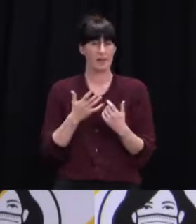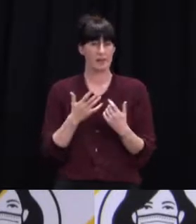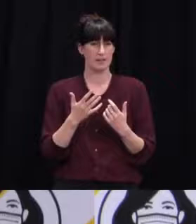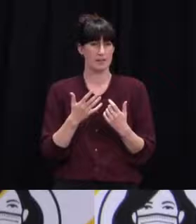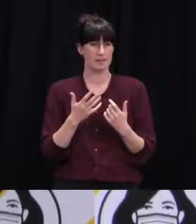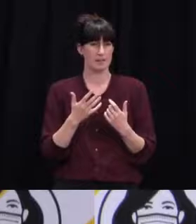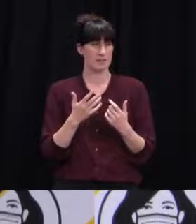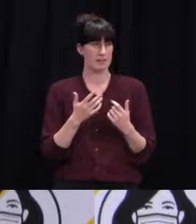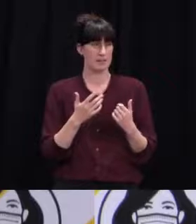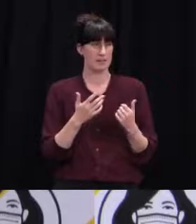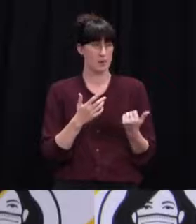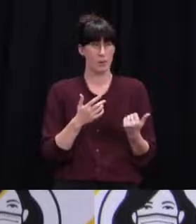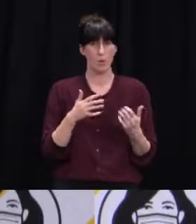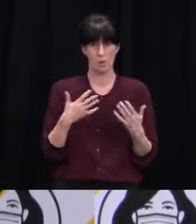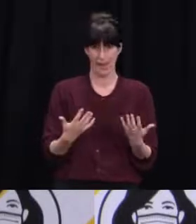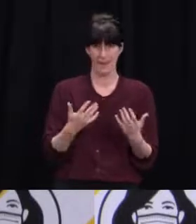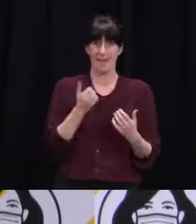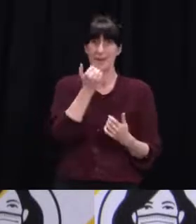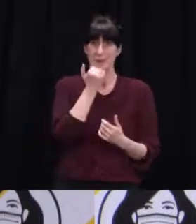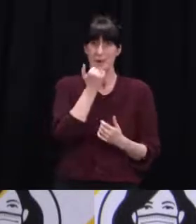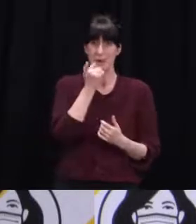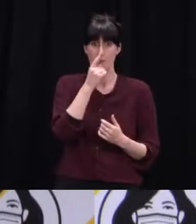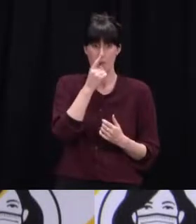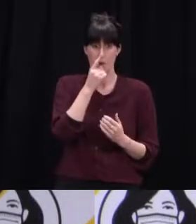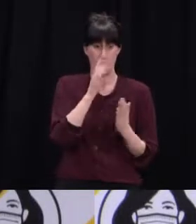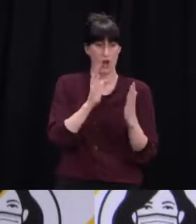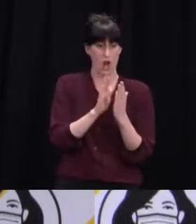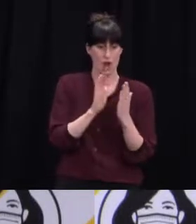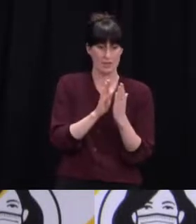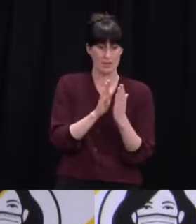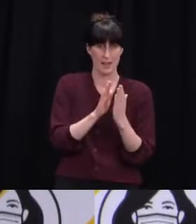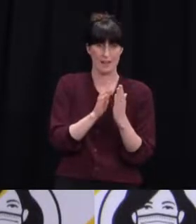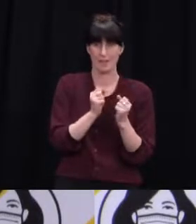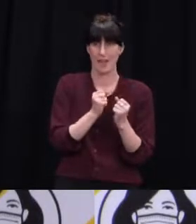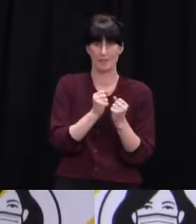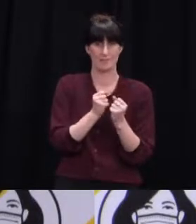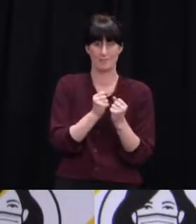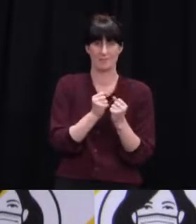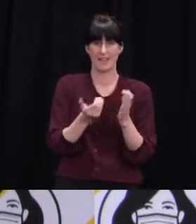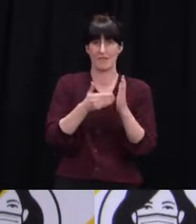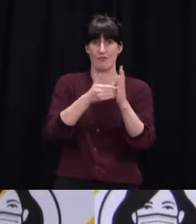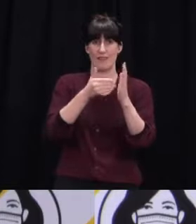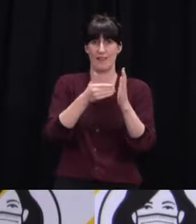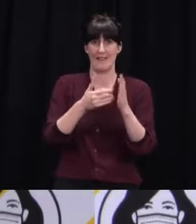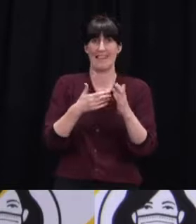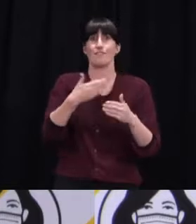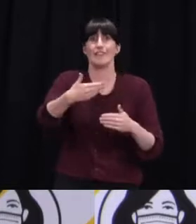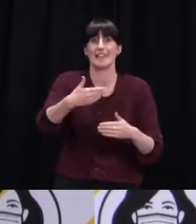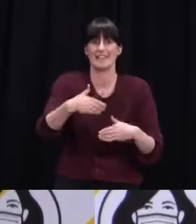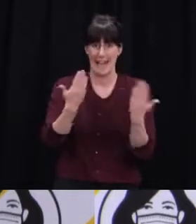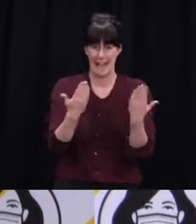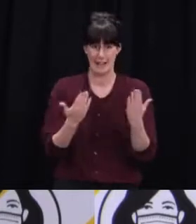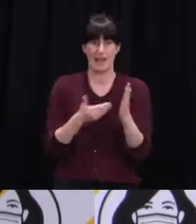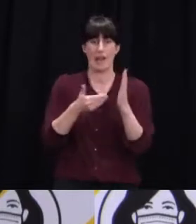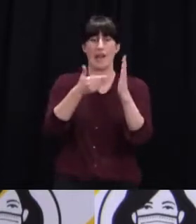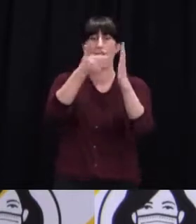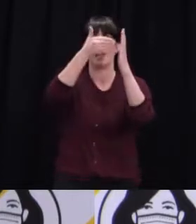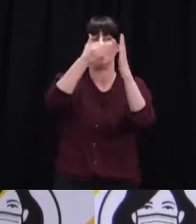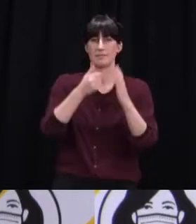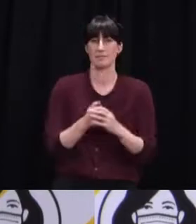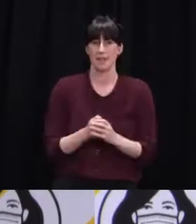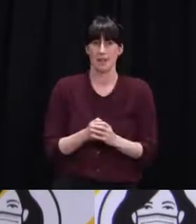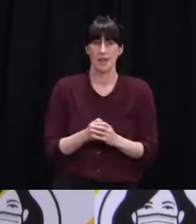before we start looking at any sort of move through alert levels? Well, the list of contacts grows every day, and so